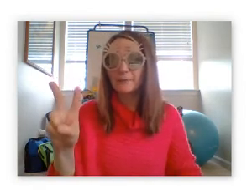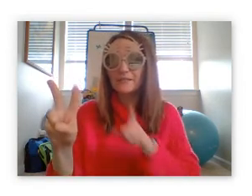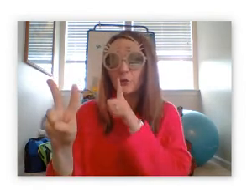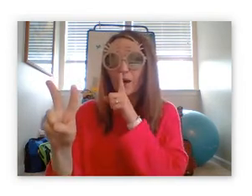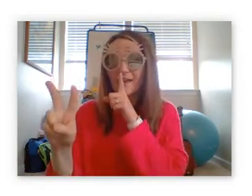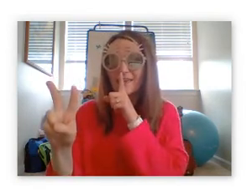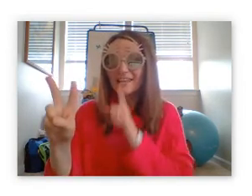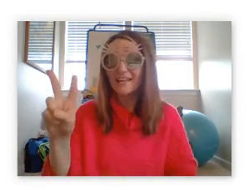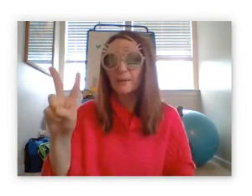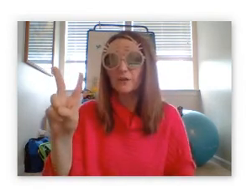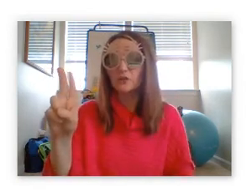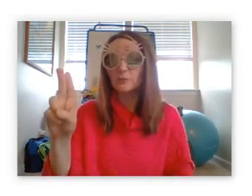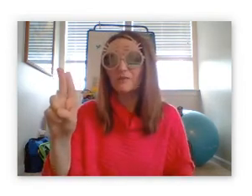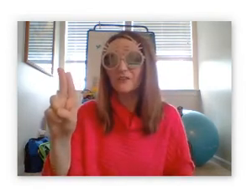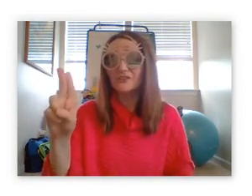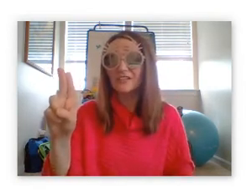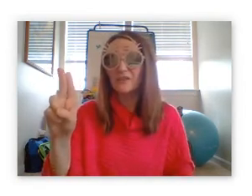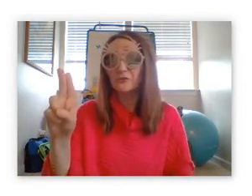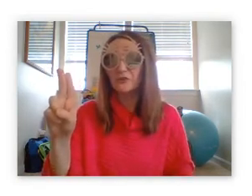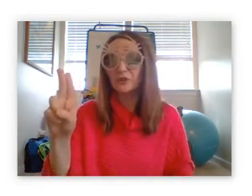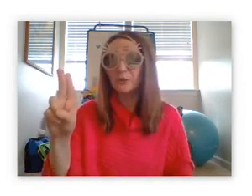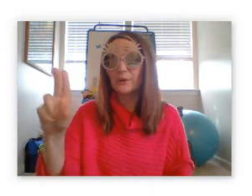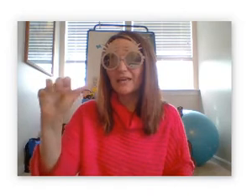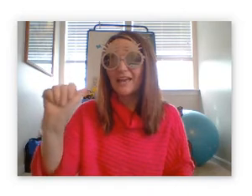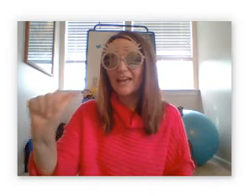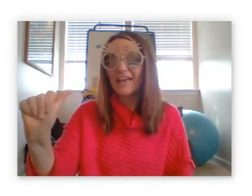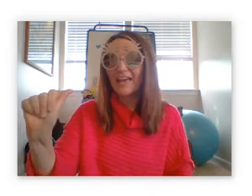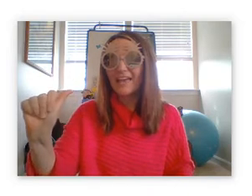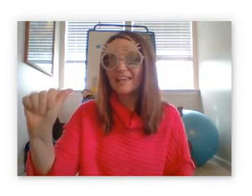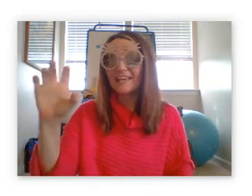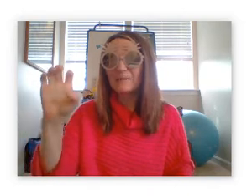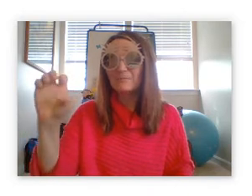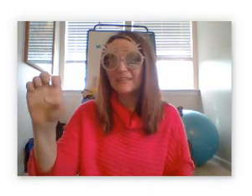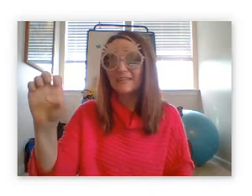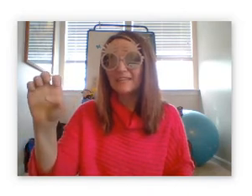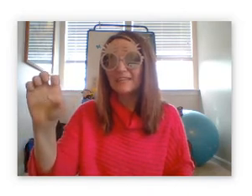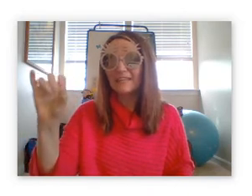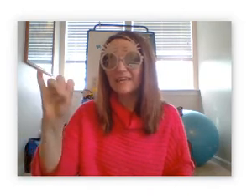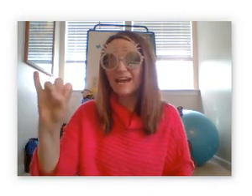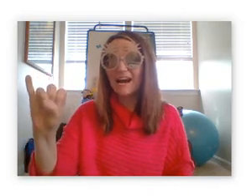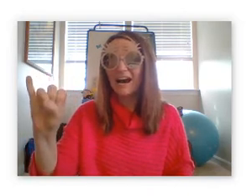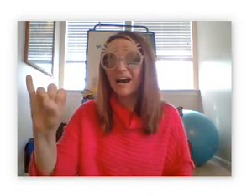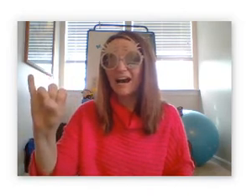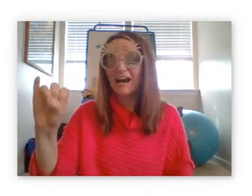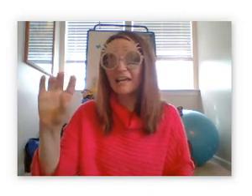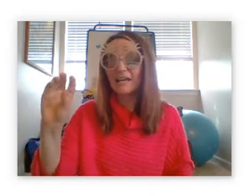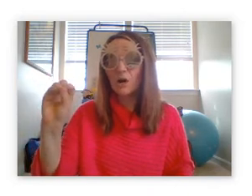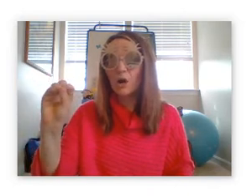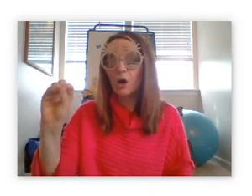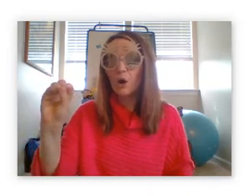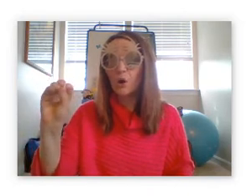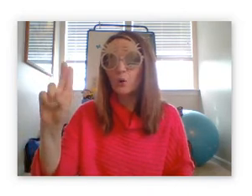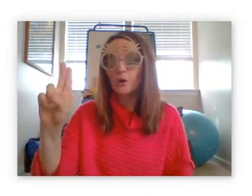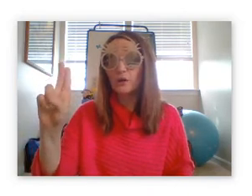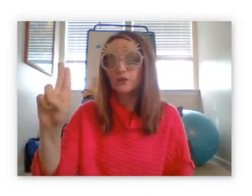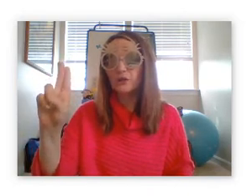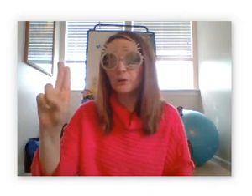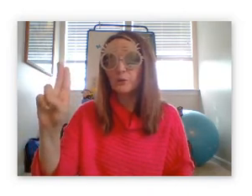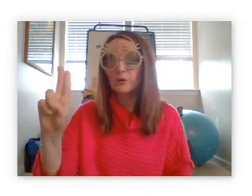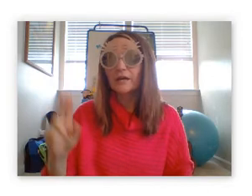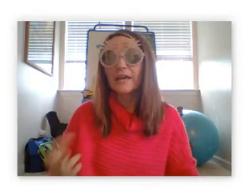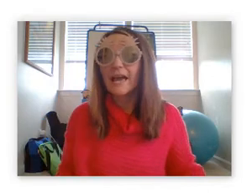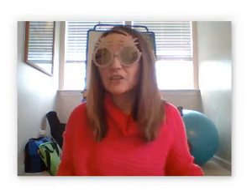like peace and quiet, and I'm going to glue my fingers together for you. A, E, I, O,